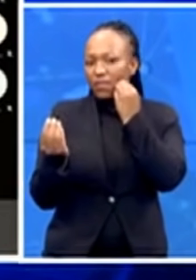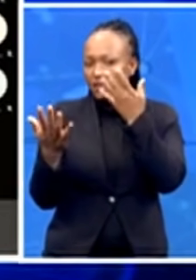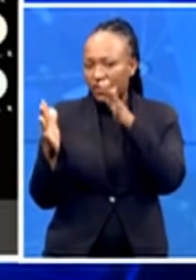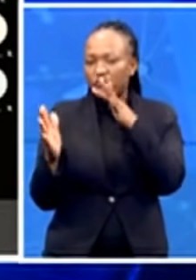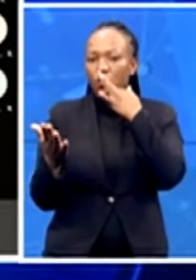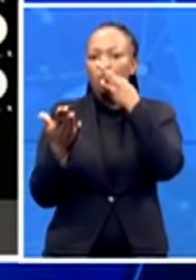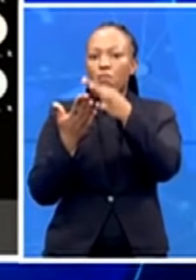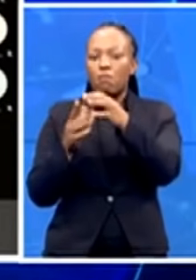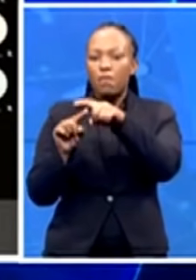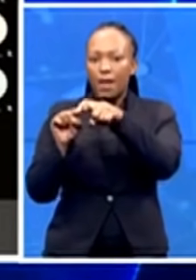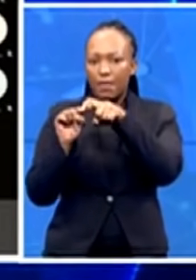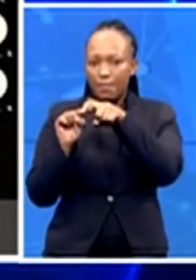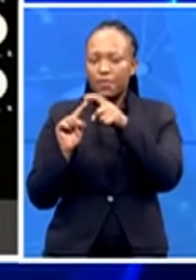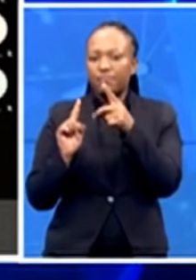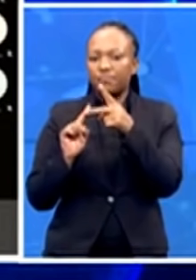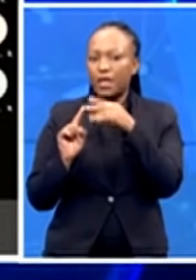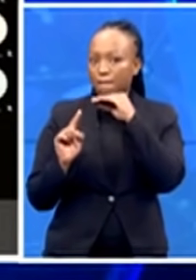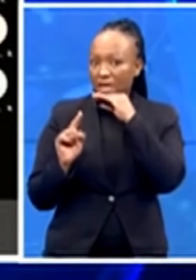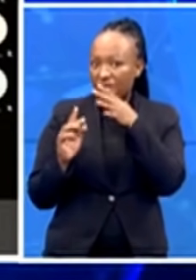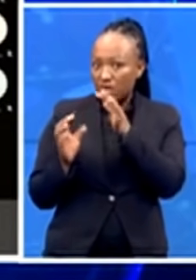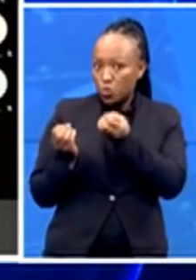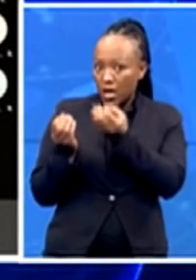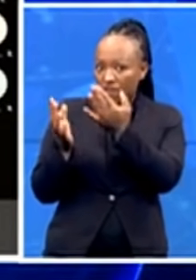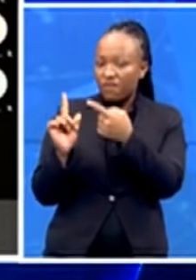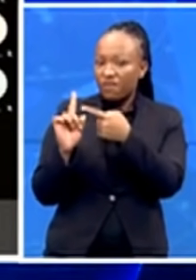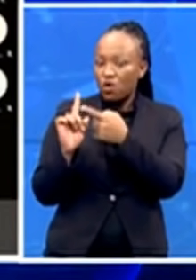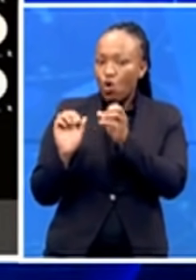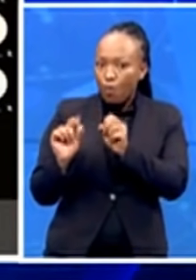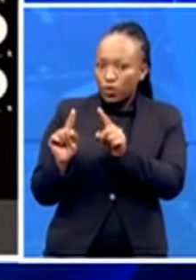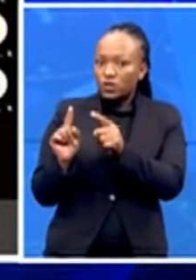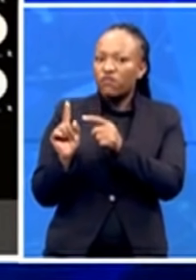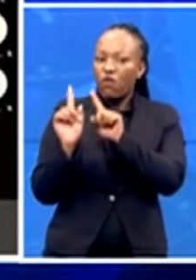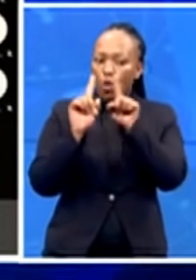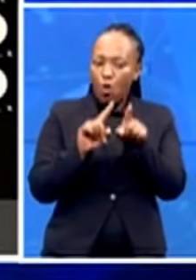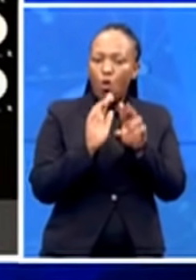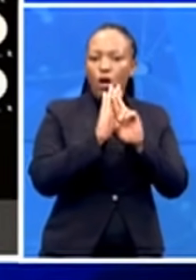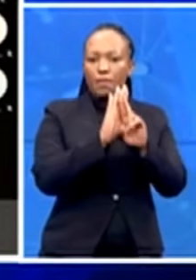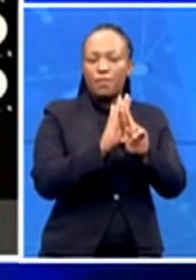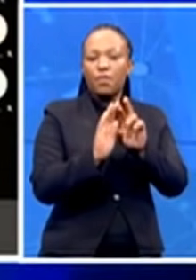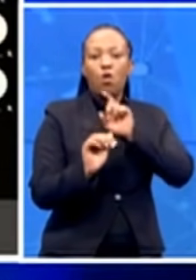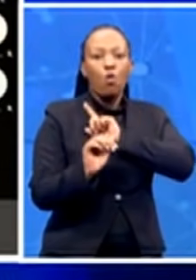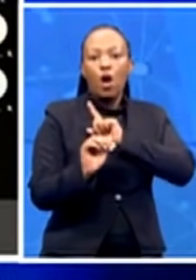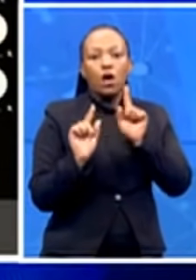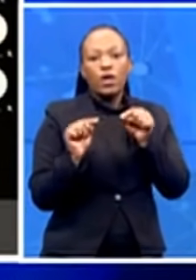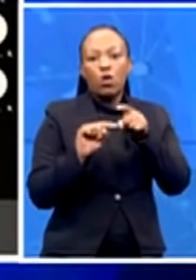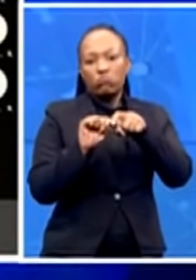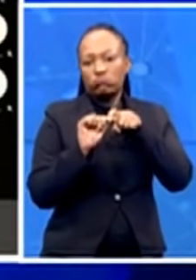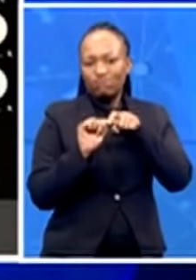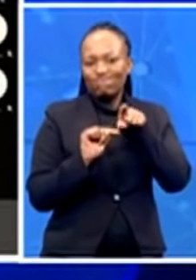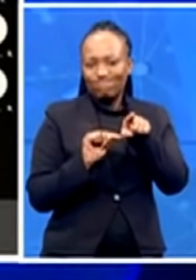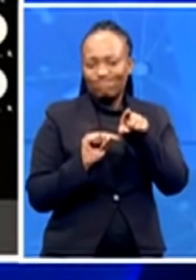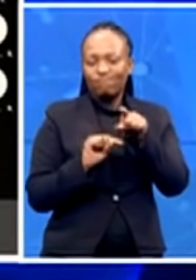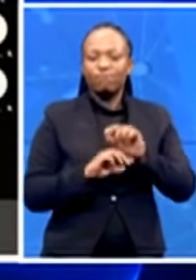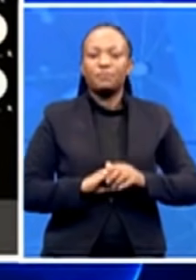an opportunity to make representations as to why he should not be suspended. The answer as to whether he